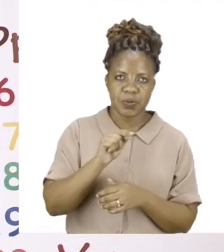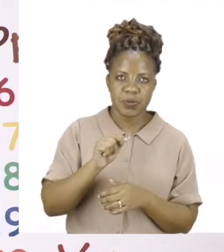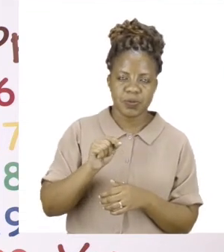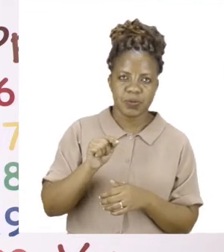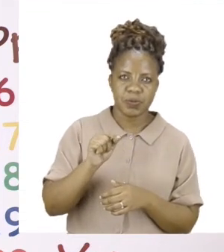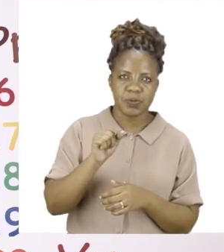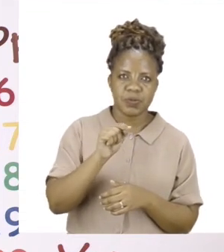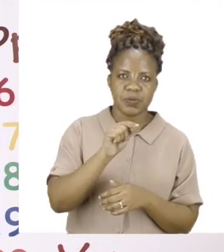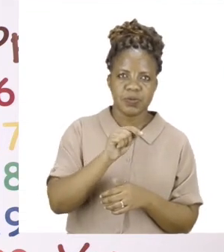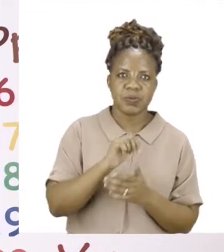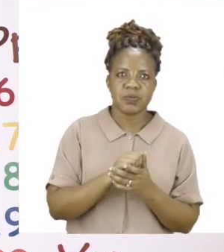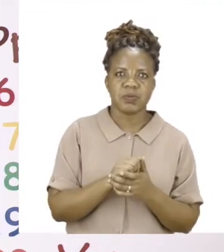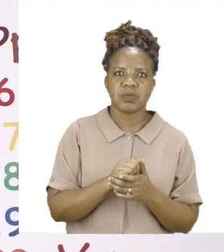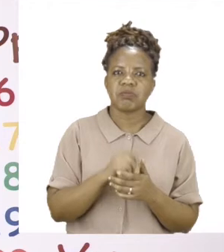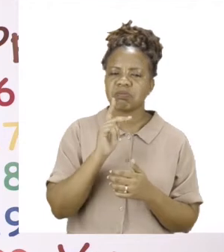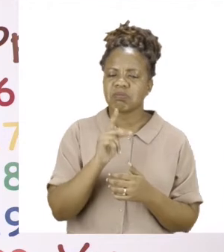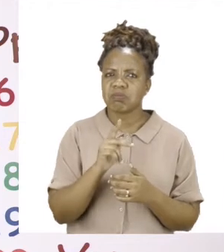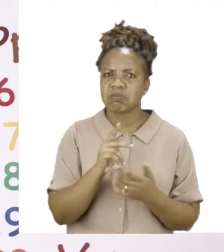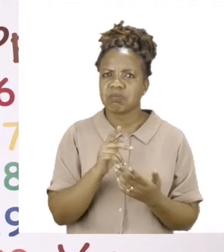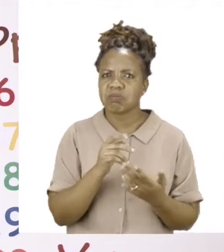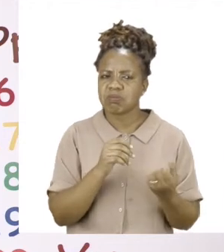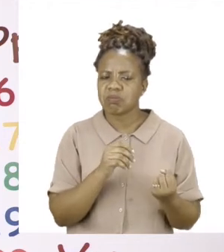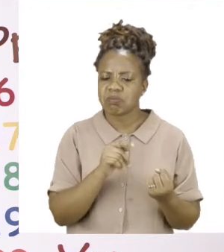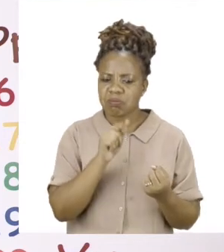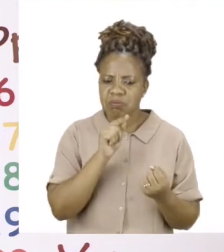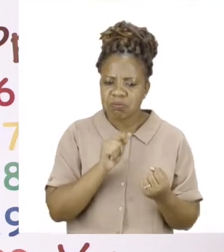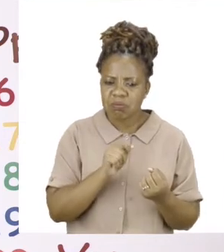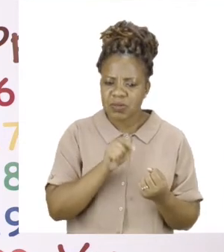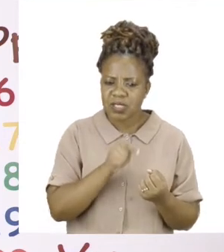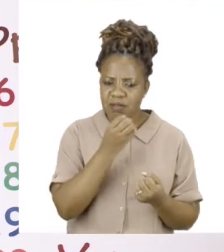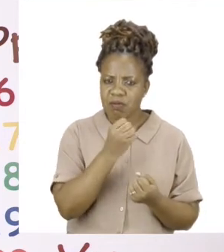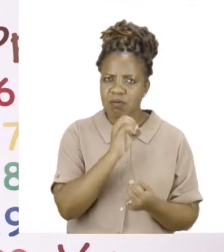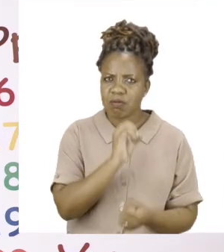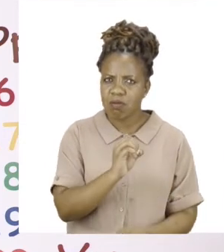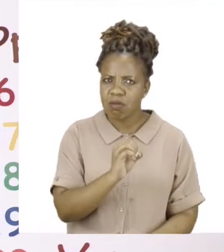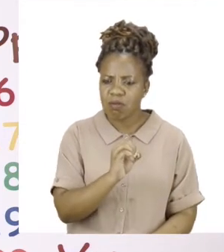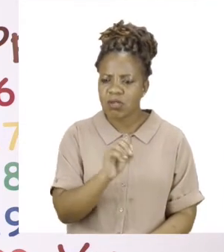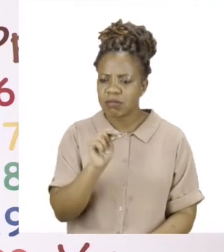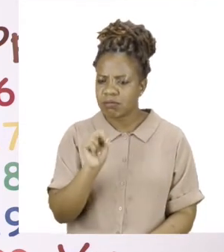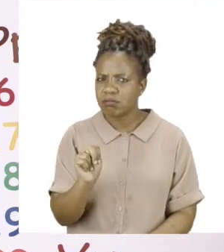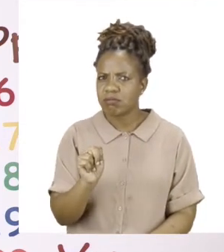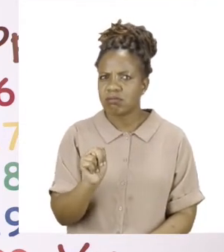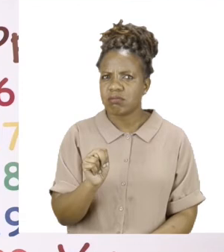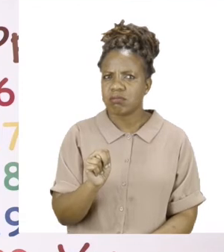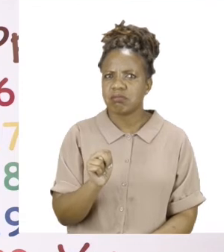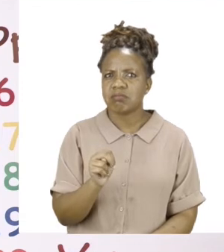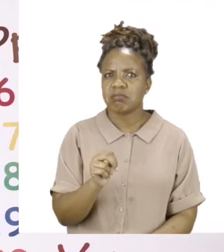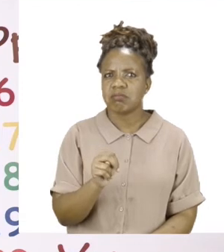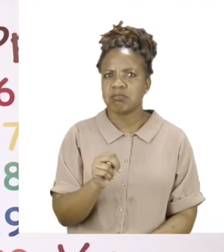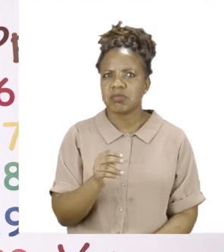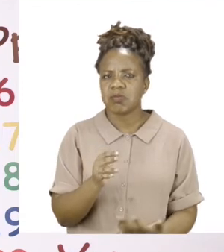but I can also see another O here and a N as well. So you can circle